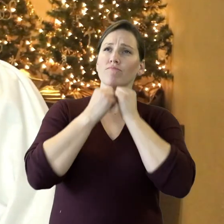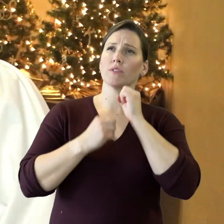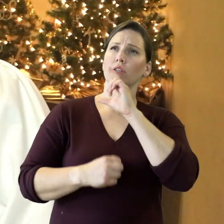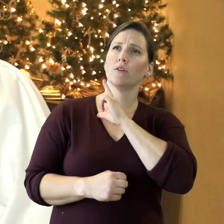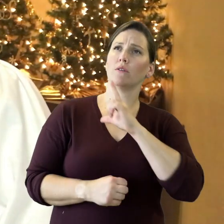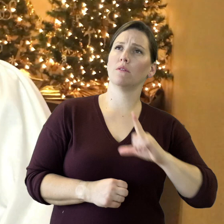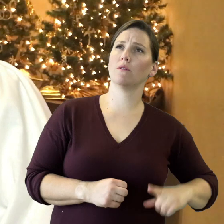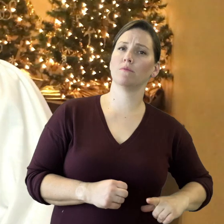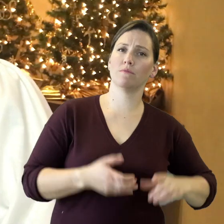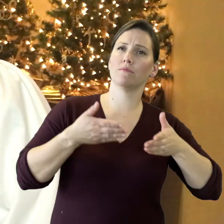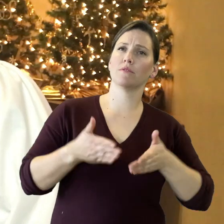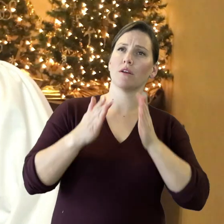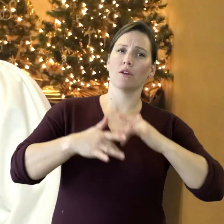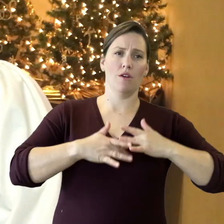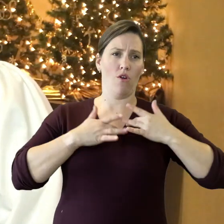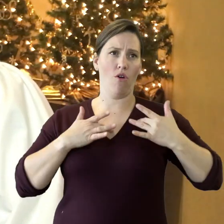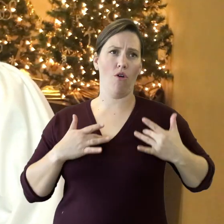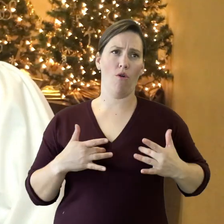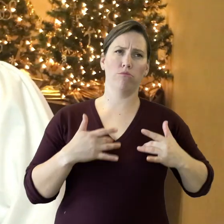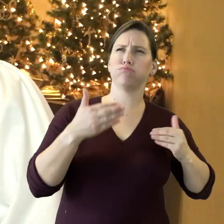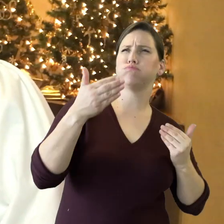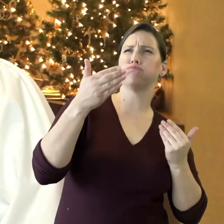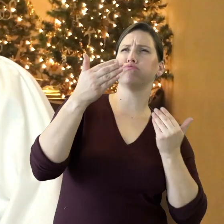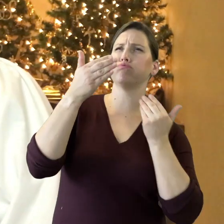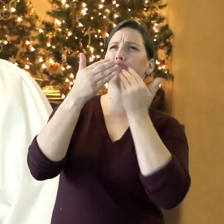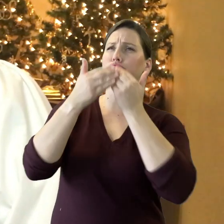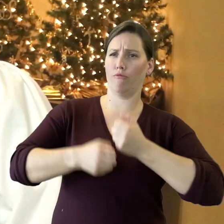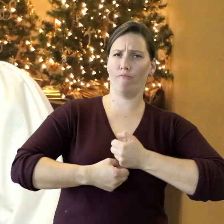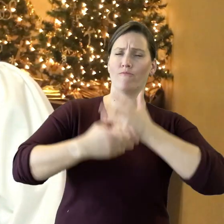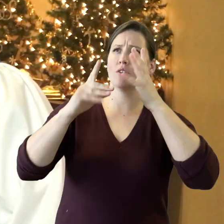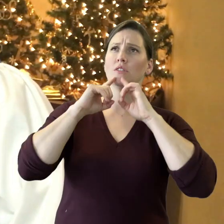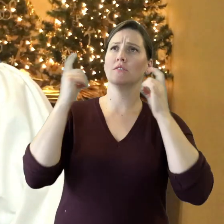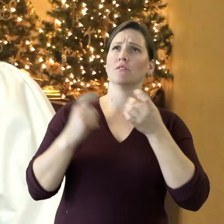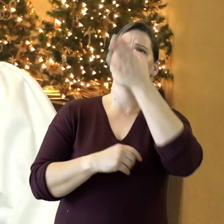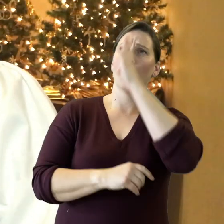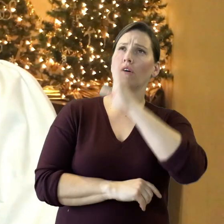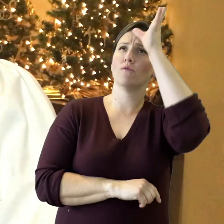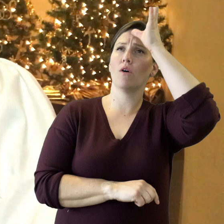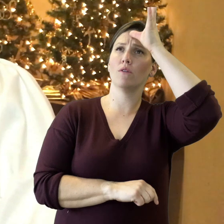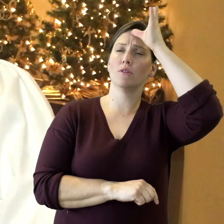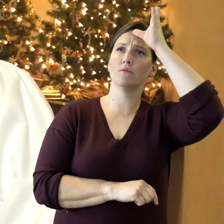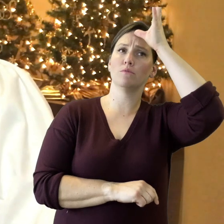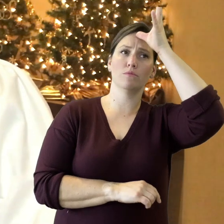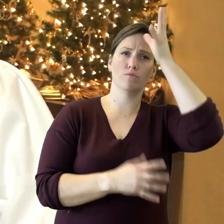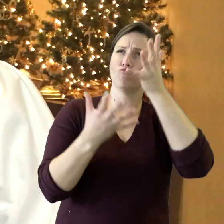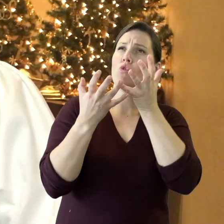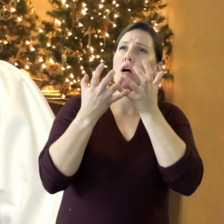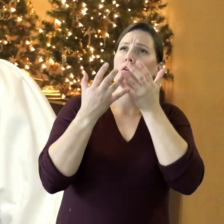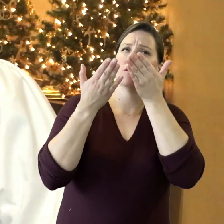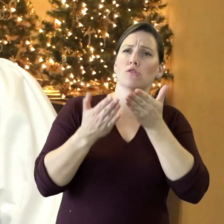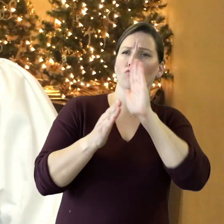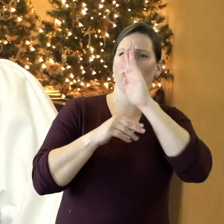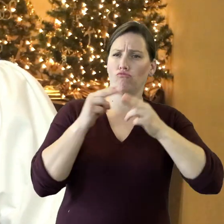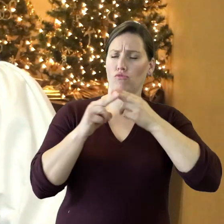the Lord, let us draw near with a true heart and confess our sins unto God our Father, beseeching him